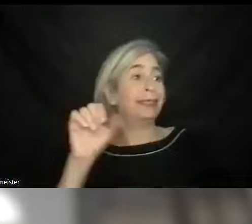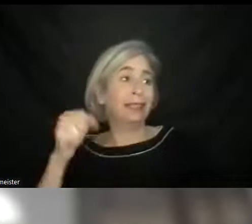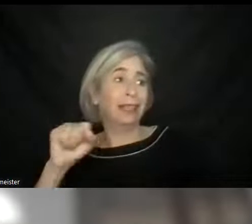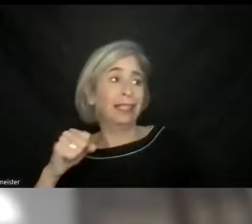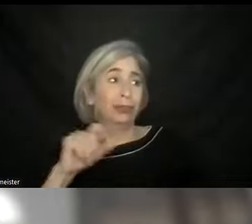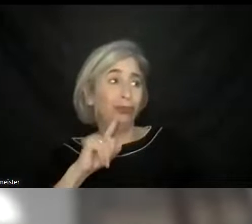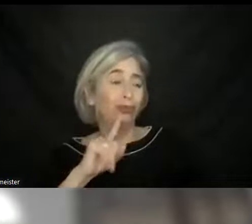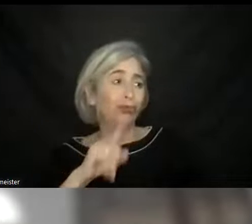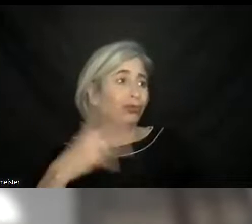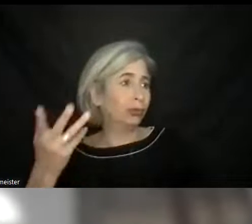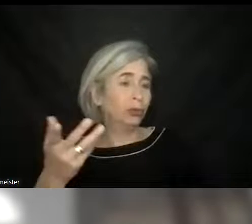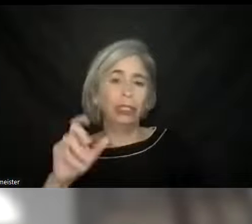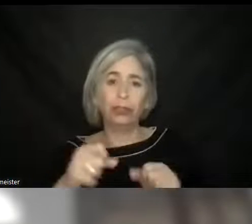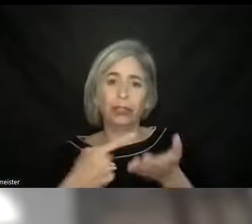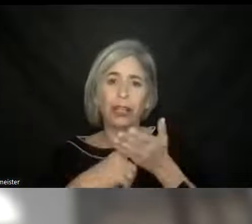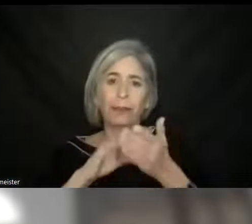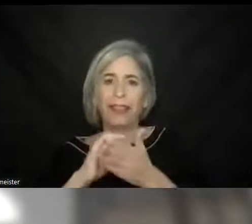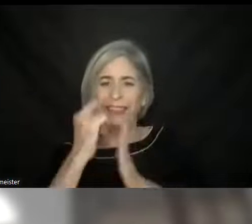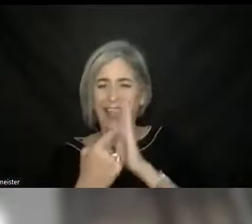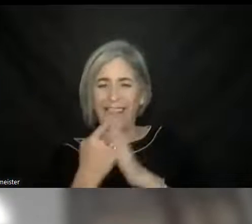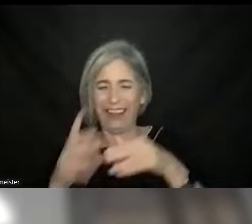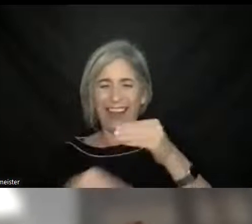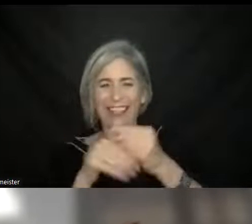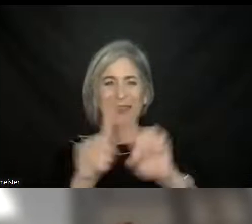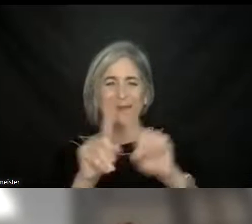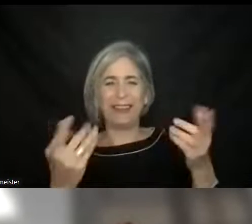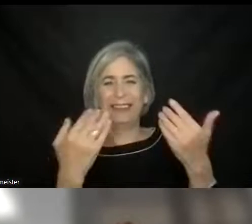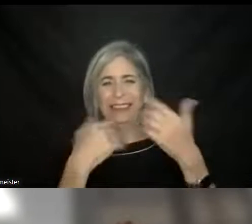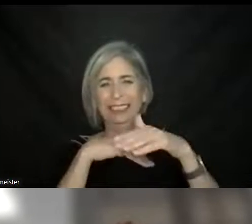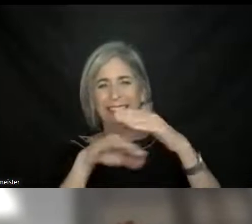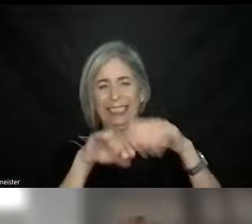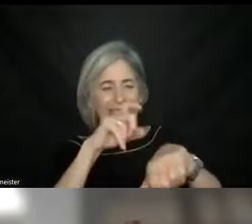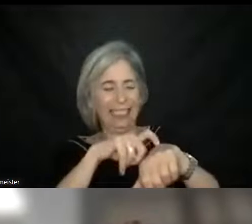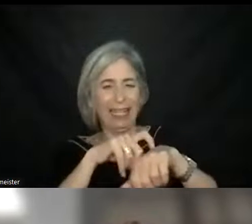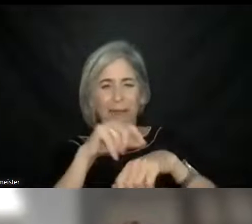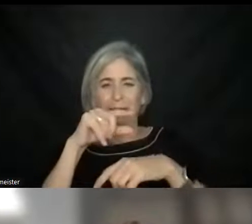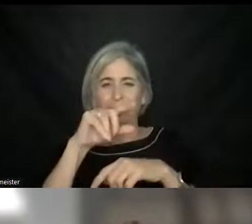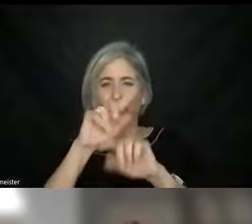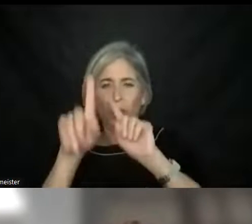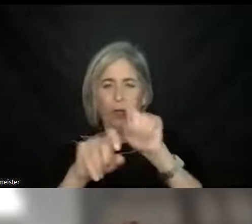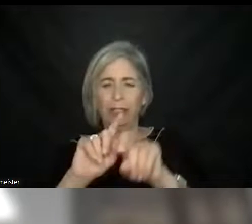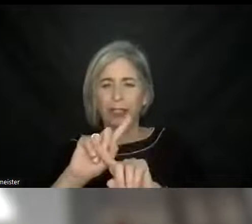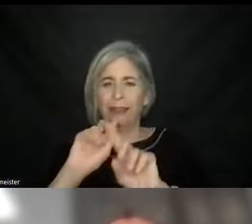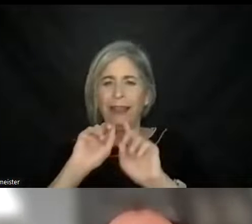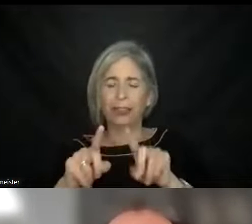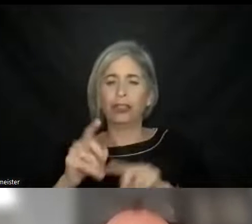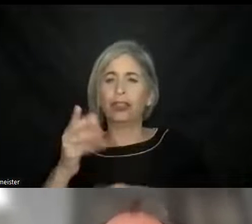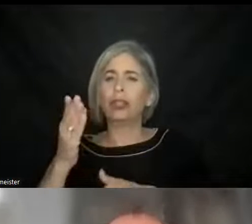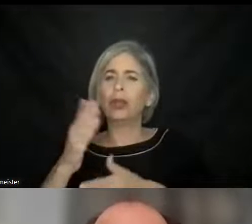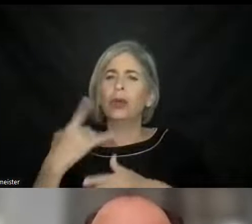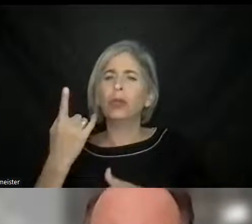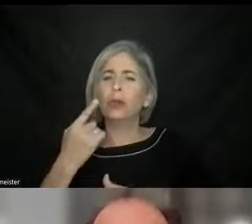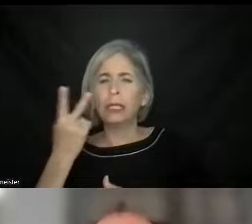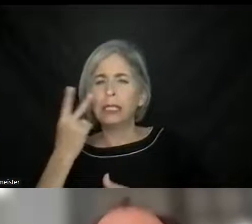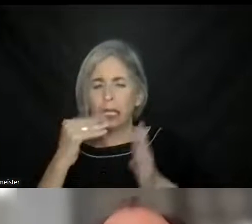True. So we could talk about this another hour, but we said we will have a short Q&A, so we took some questions, but there's something recurring here